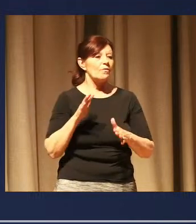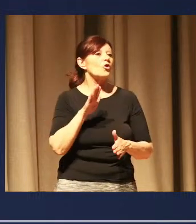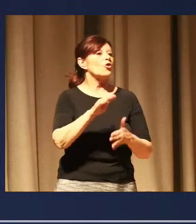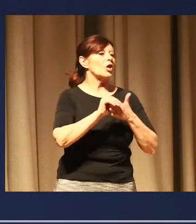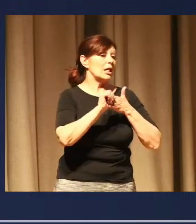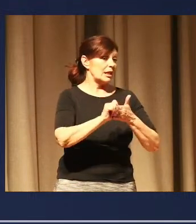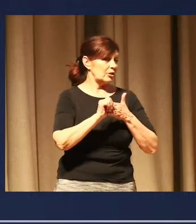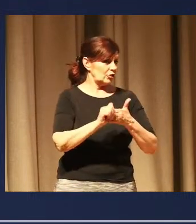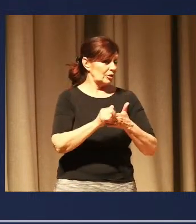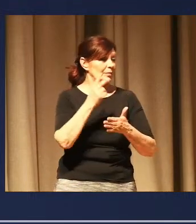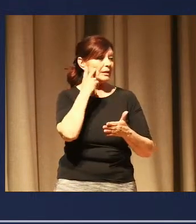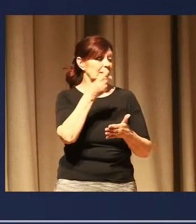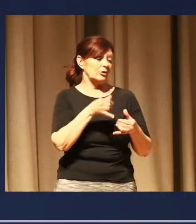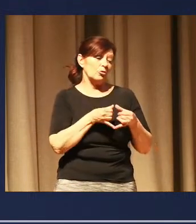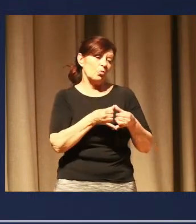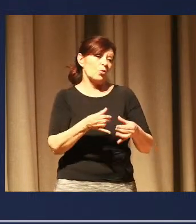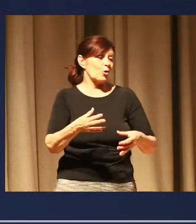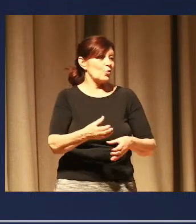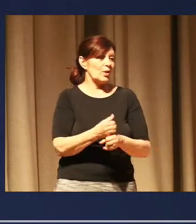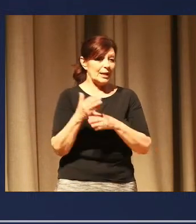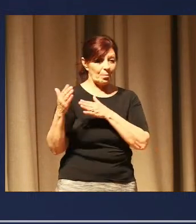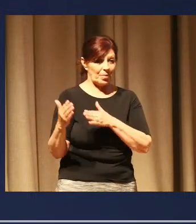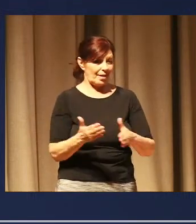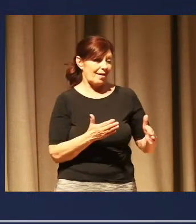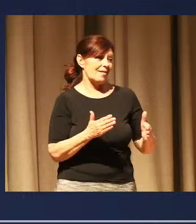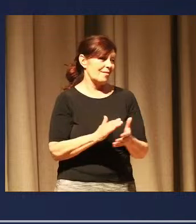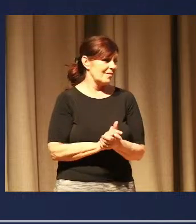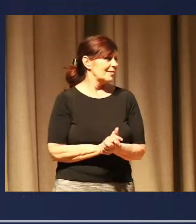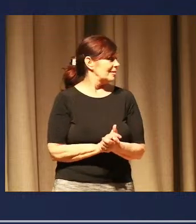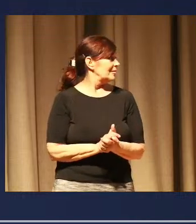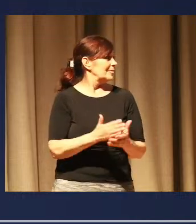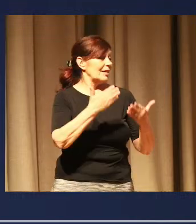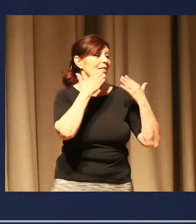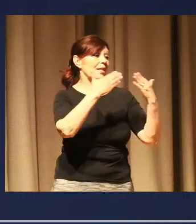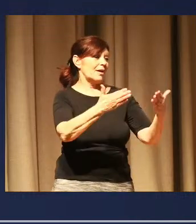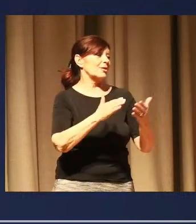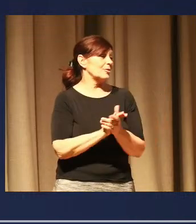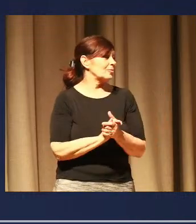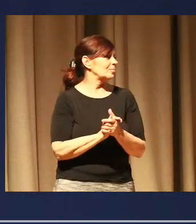in seeing this award-winning plan through to completion. Thank you all.